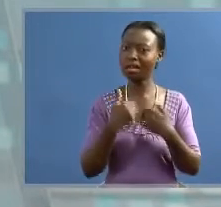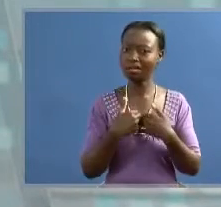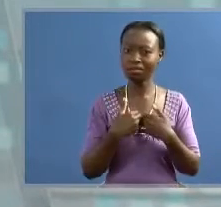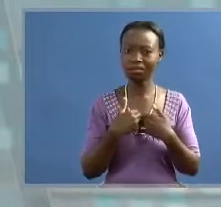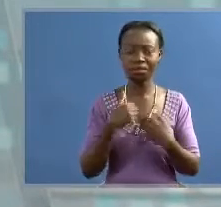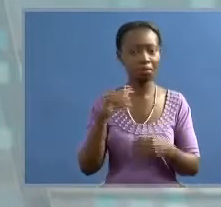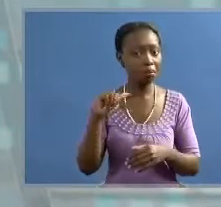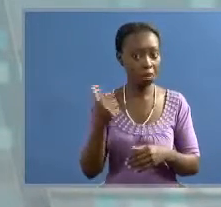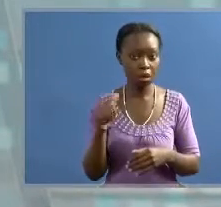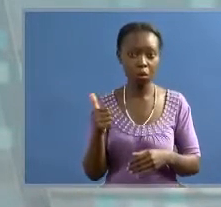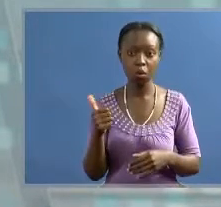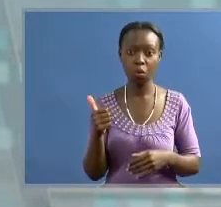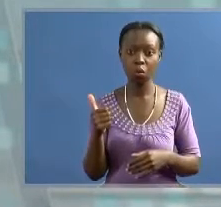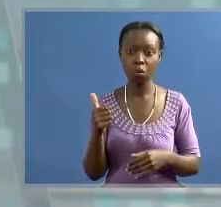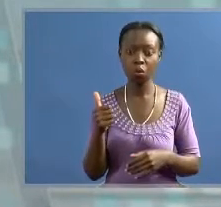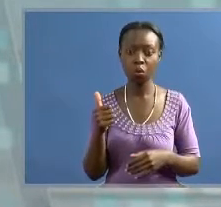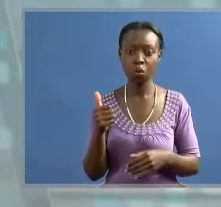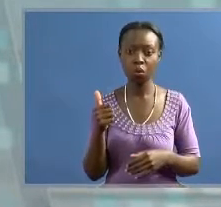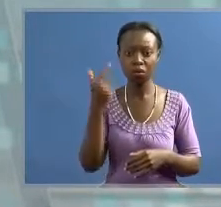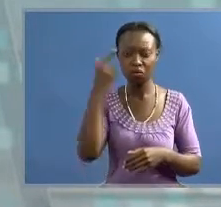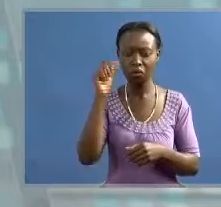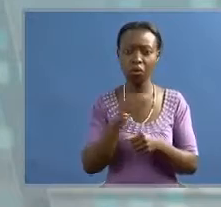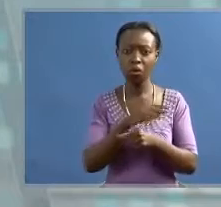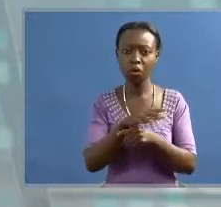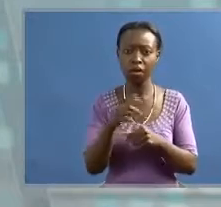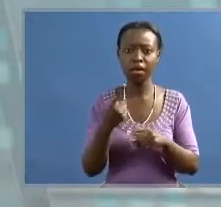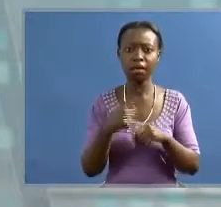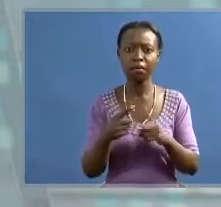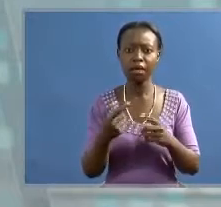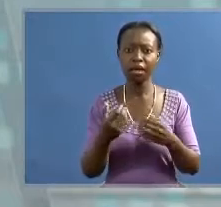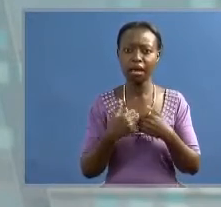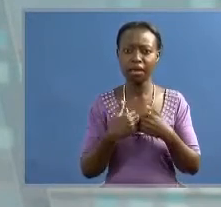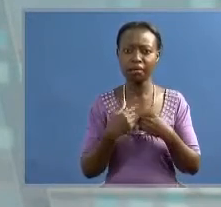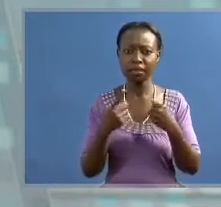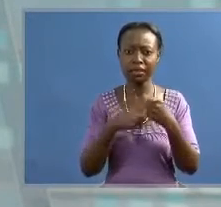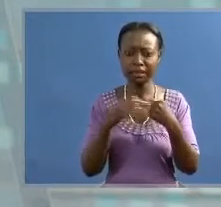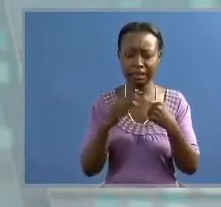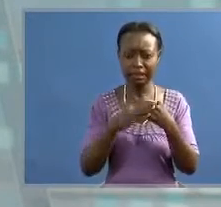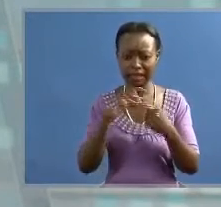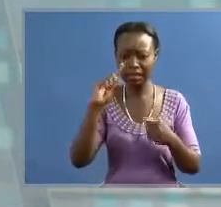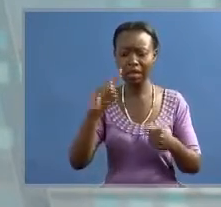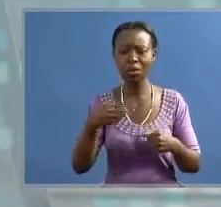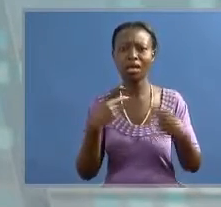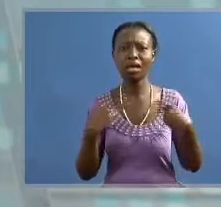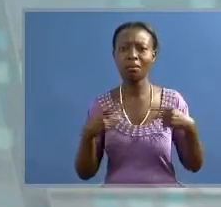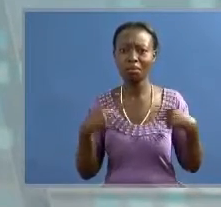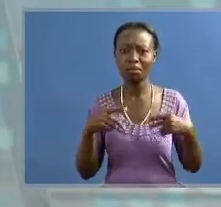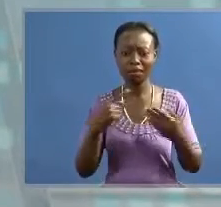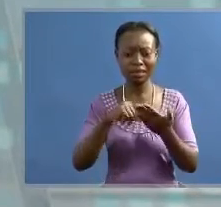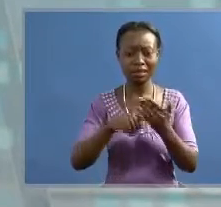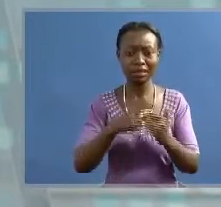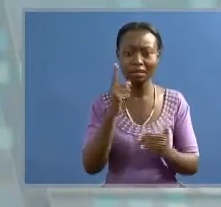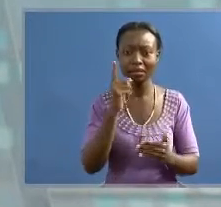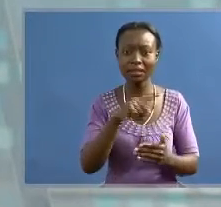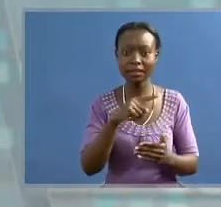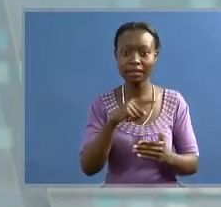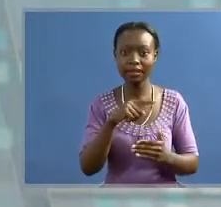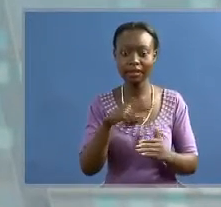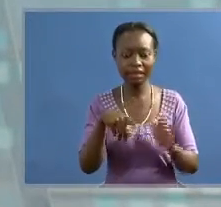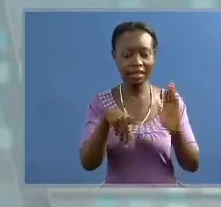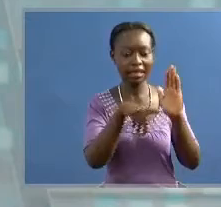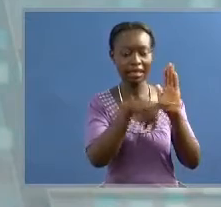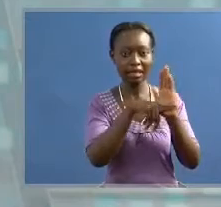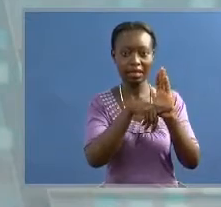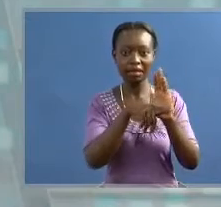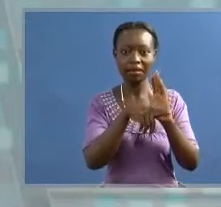been put out there for coronavirus, but we have 68,000 people across the world who've been treated and tested negative afterwards